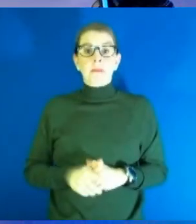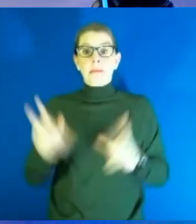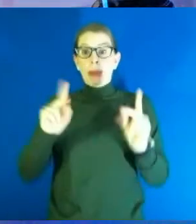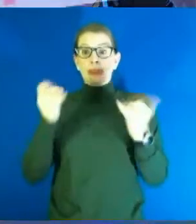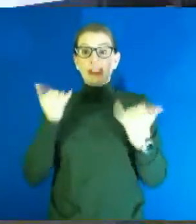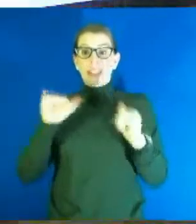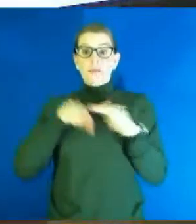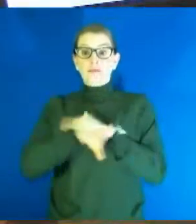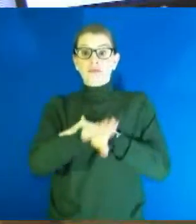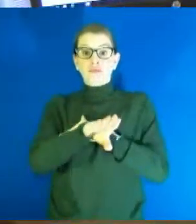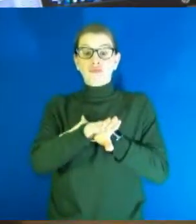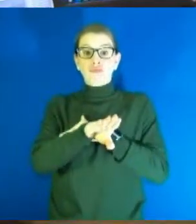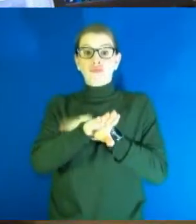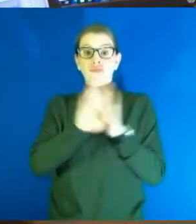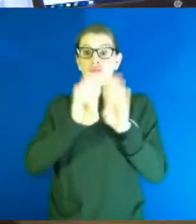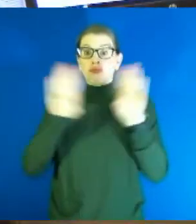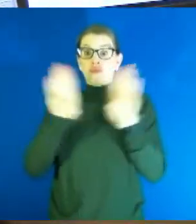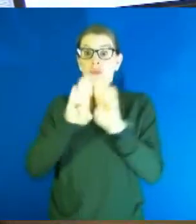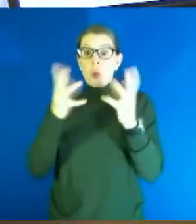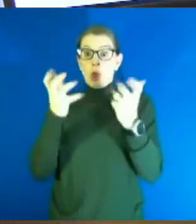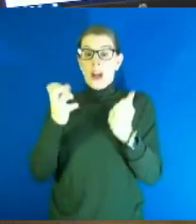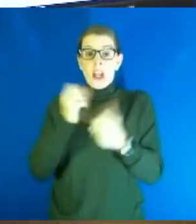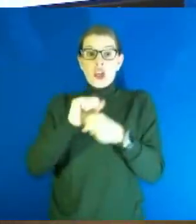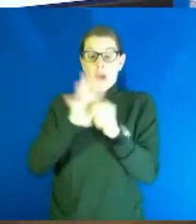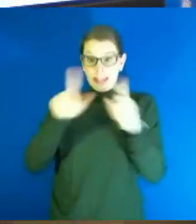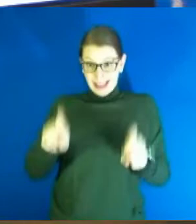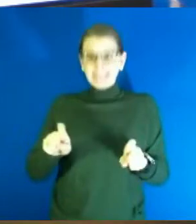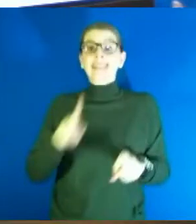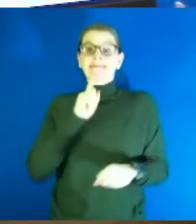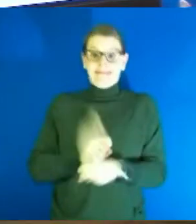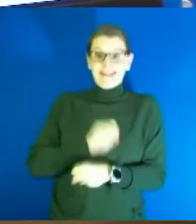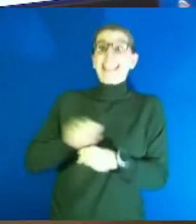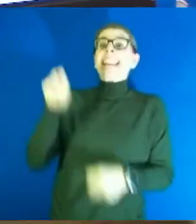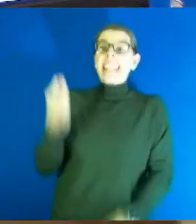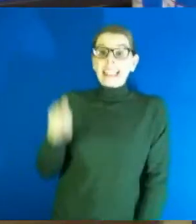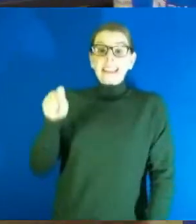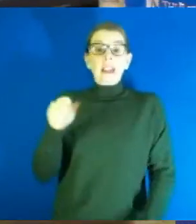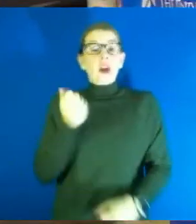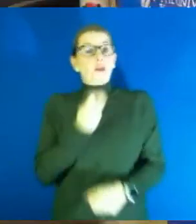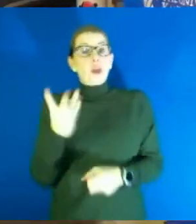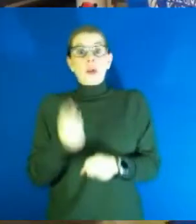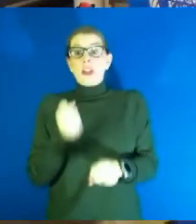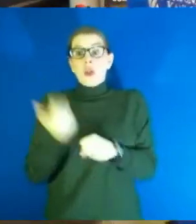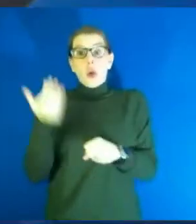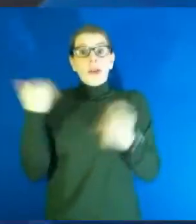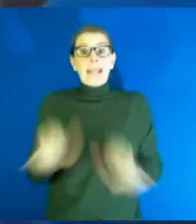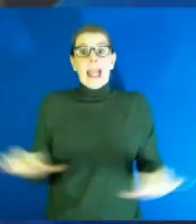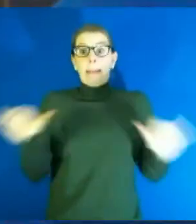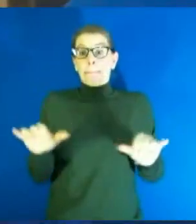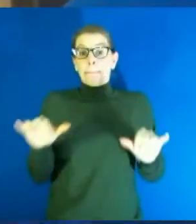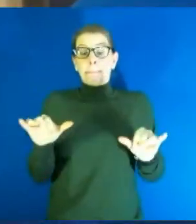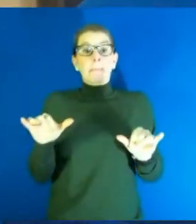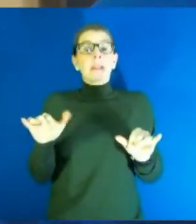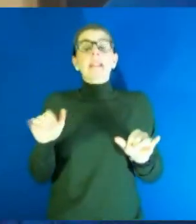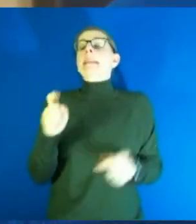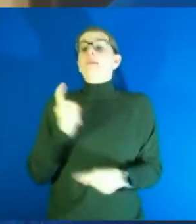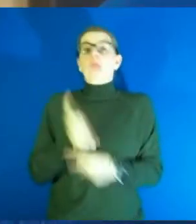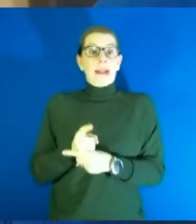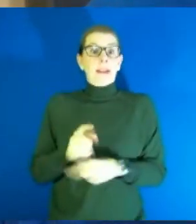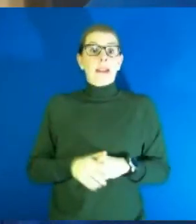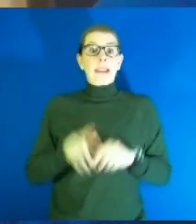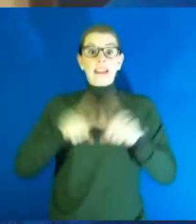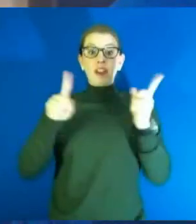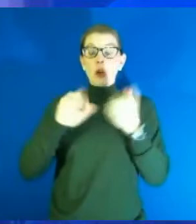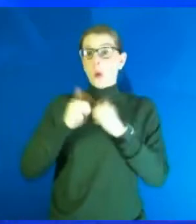door wanting COVID tests and, yes. and like what you saw a couple of years ago? What's that look like? Absolutely. How is it different or the same? I